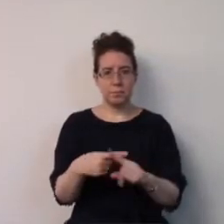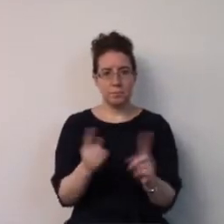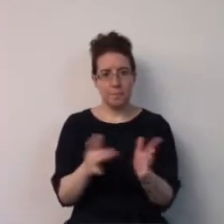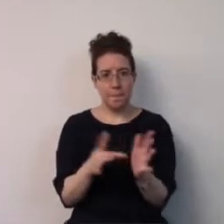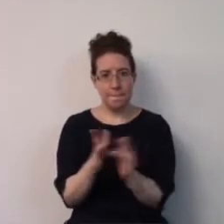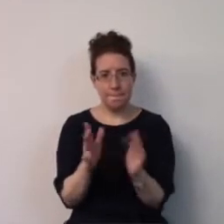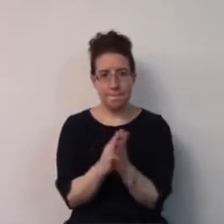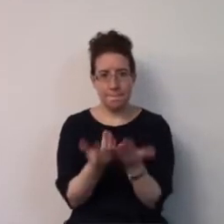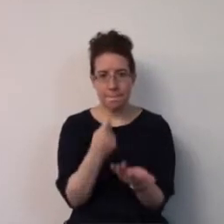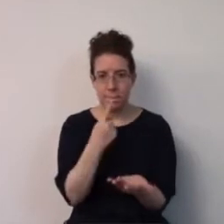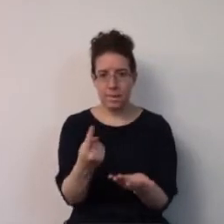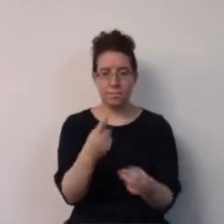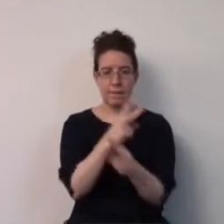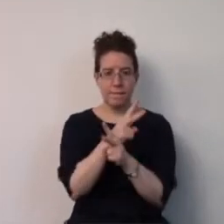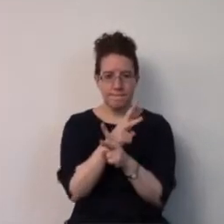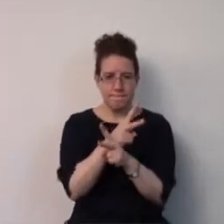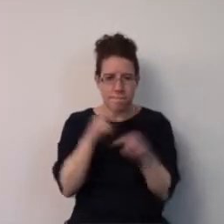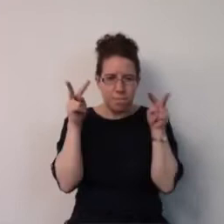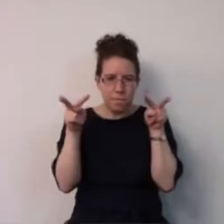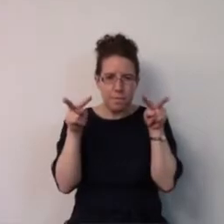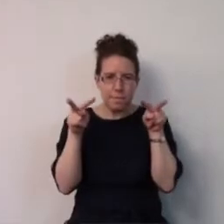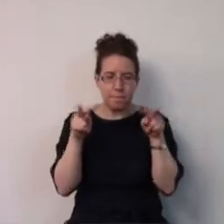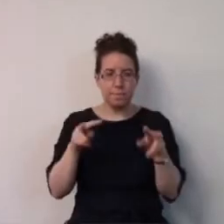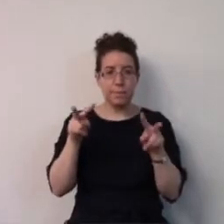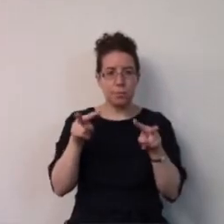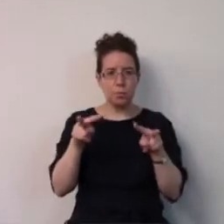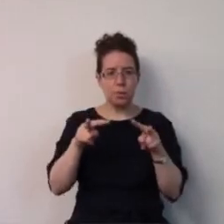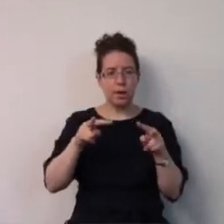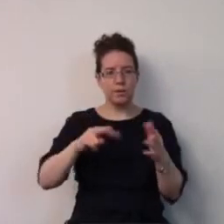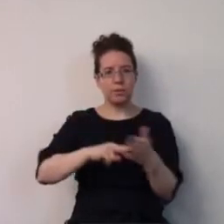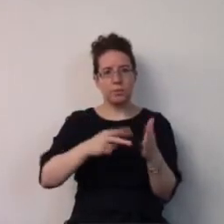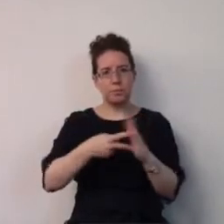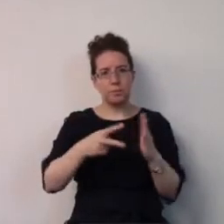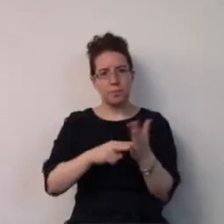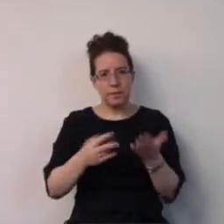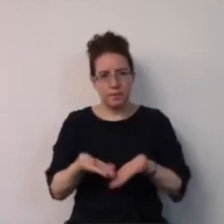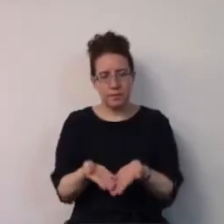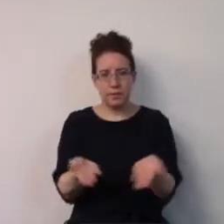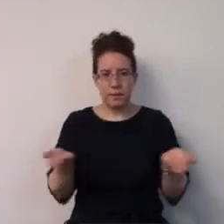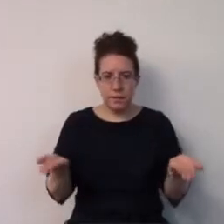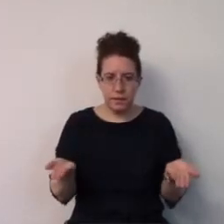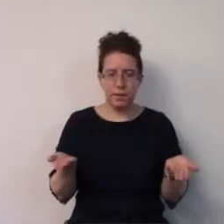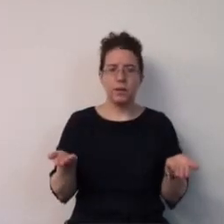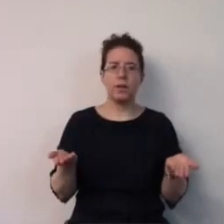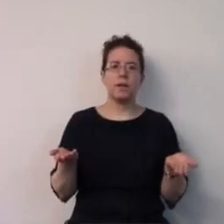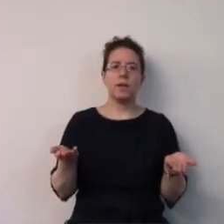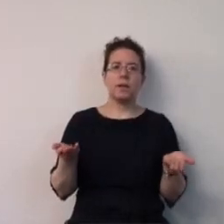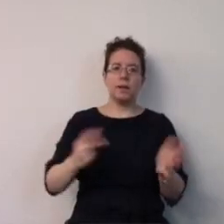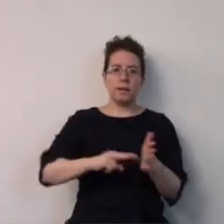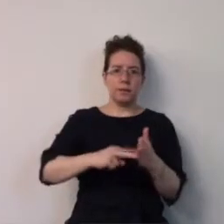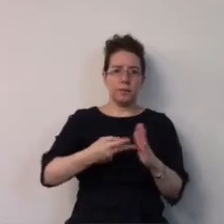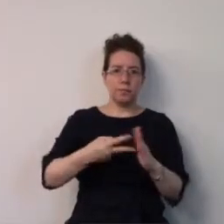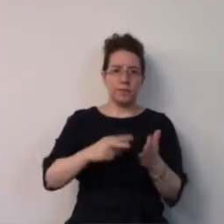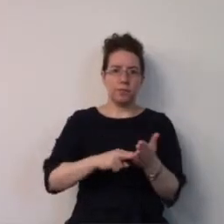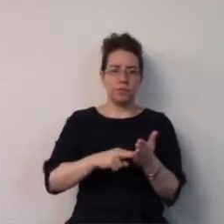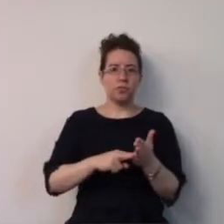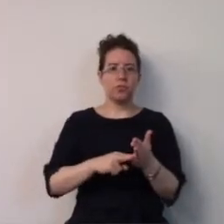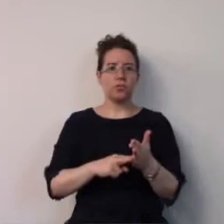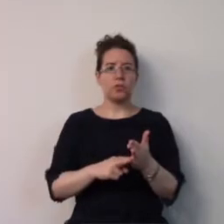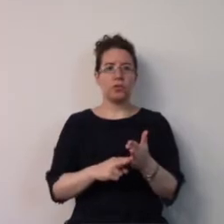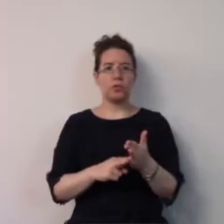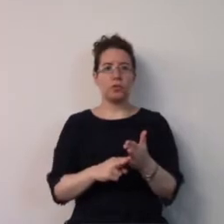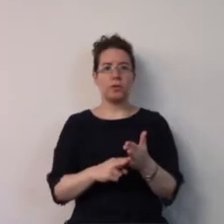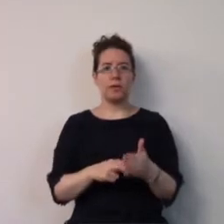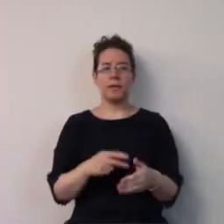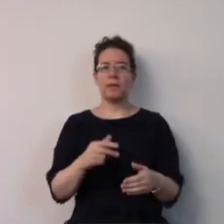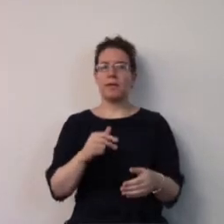Greek word, nepho. Nepho, it means to abstain from wine. To abstain from wine. To keep